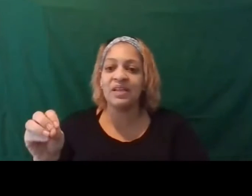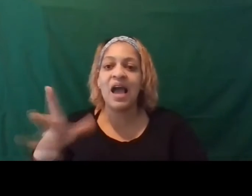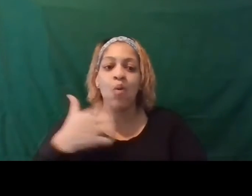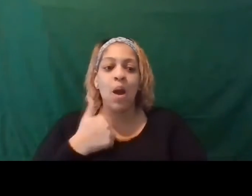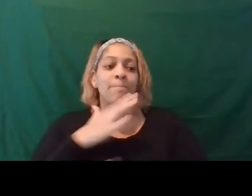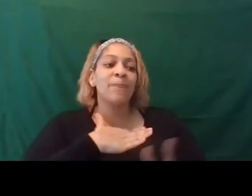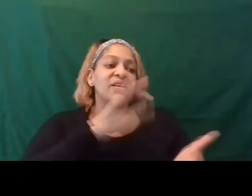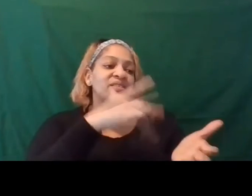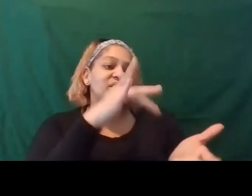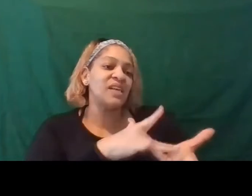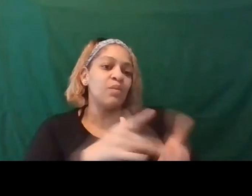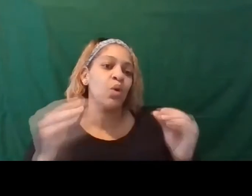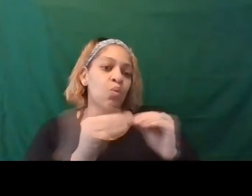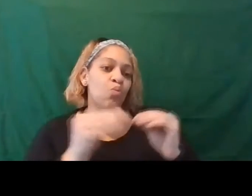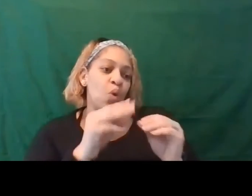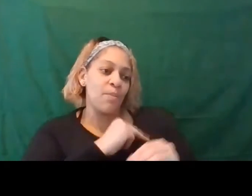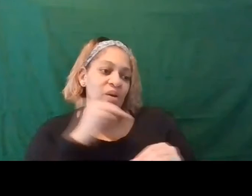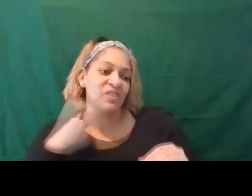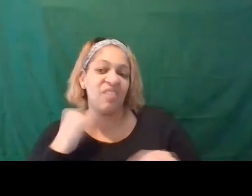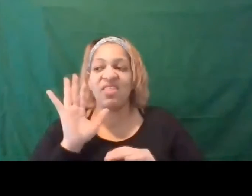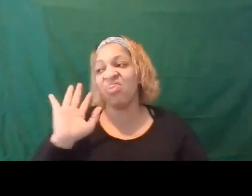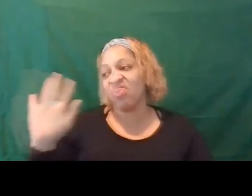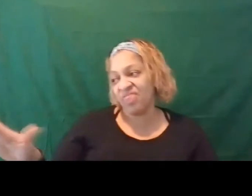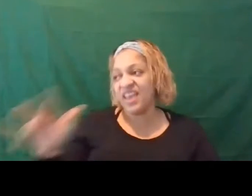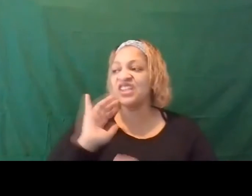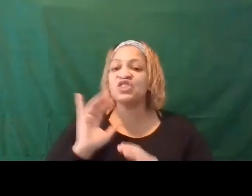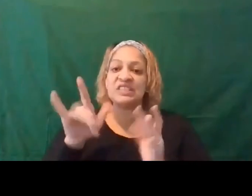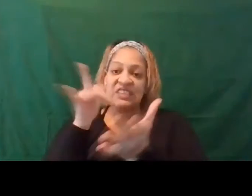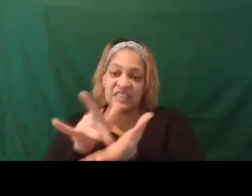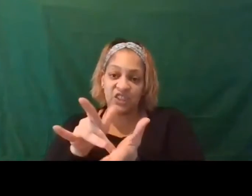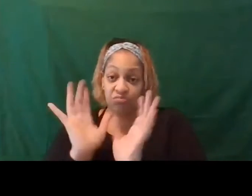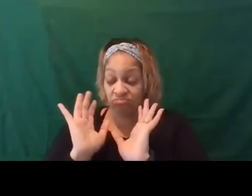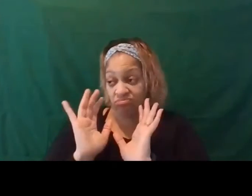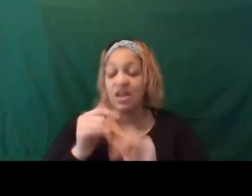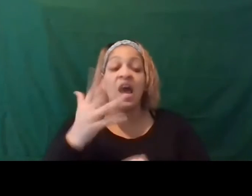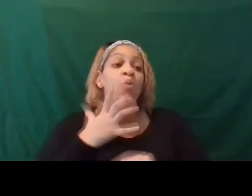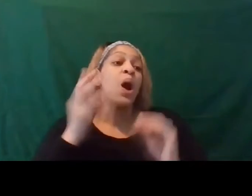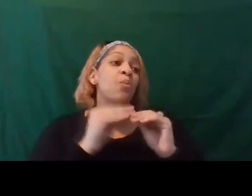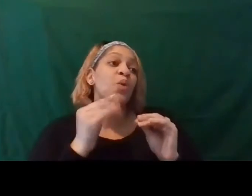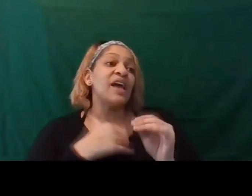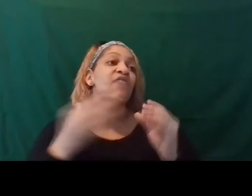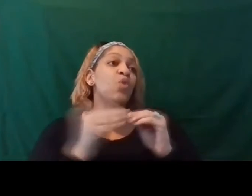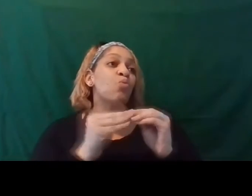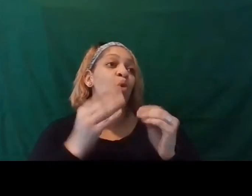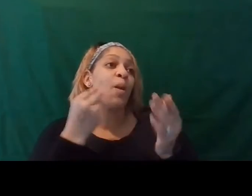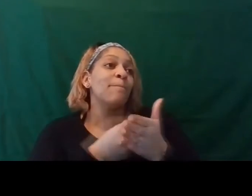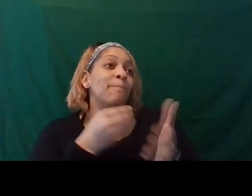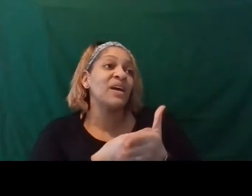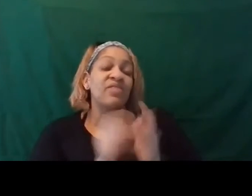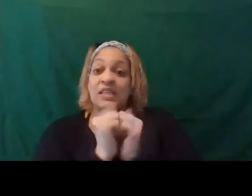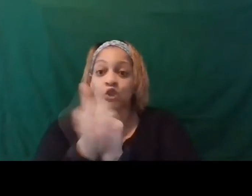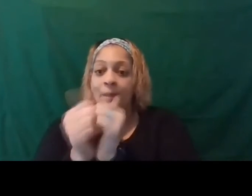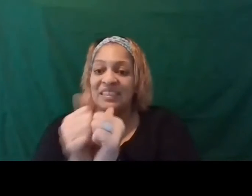center to have more members than their center. I want us to have more money and more. Well, then that's competition. And if